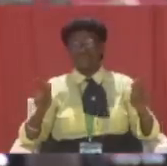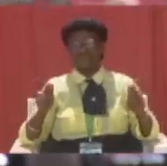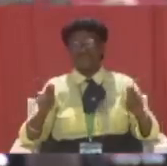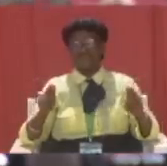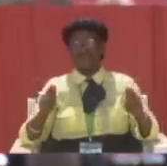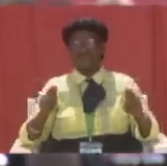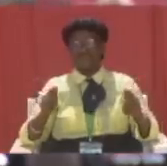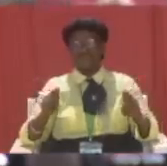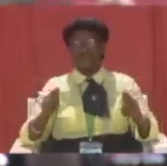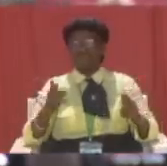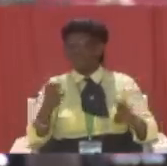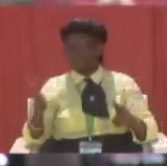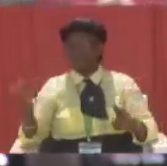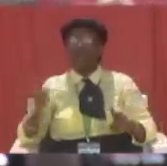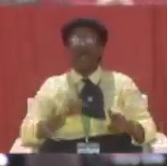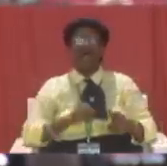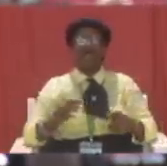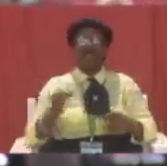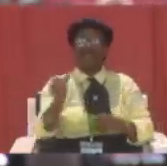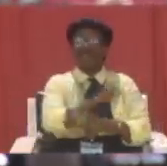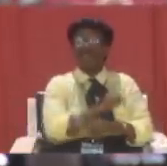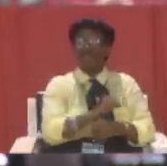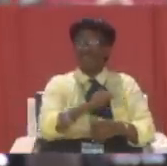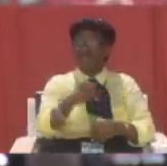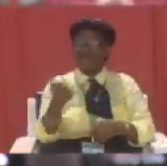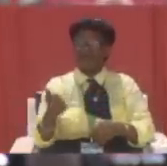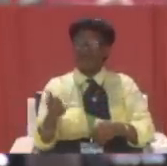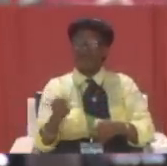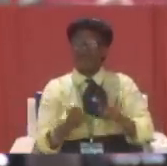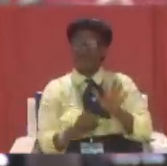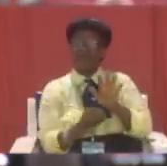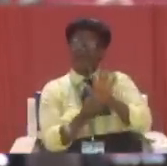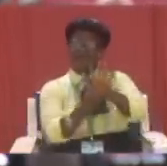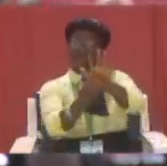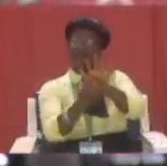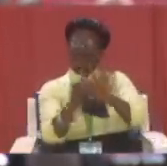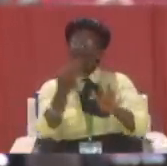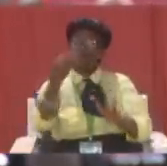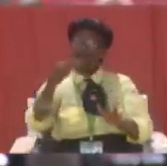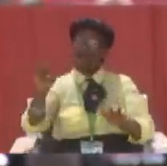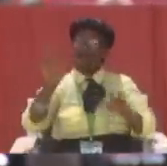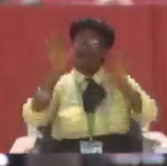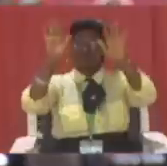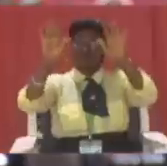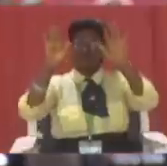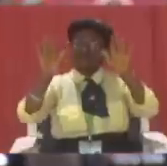I take another example of a wonder, and that will be Mary.